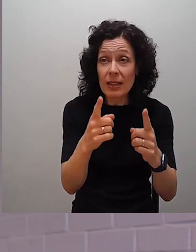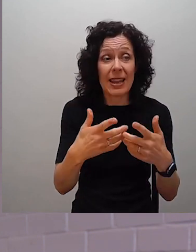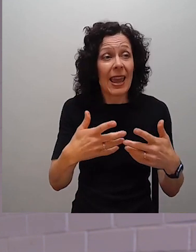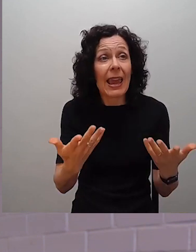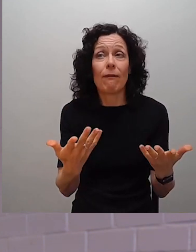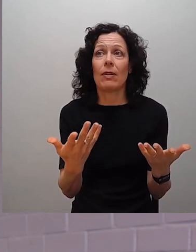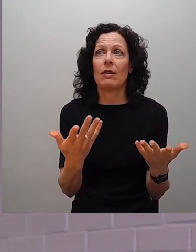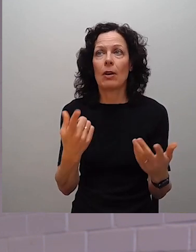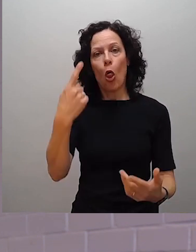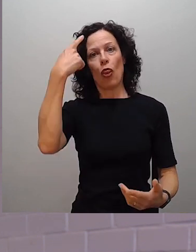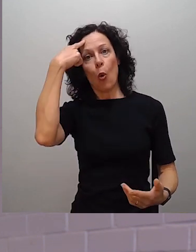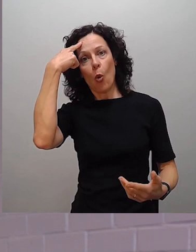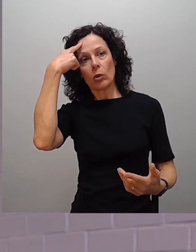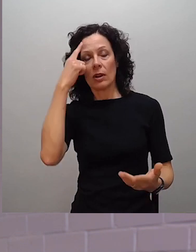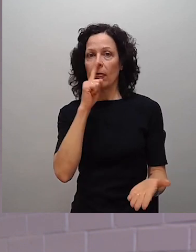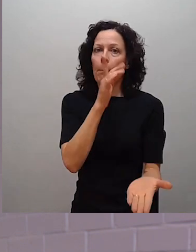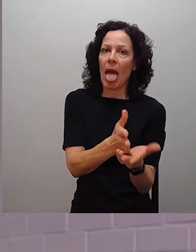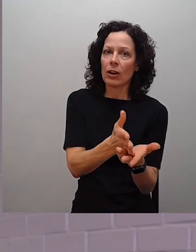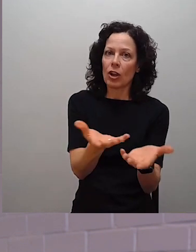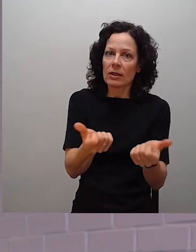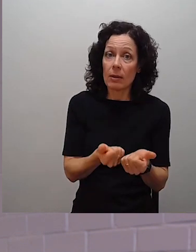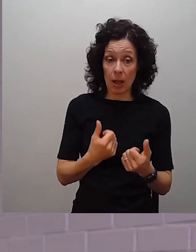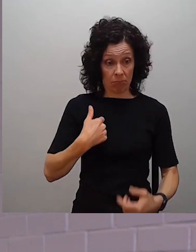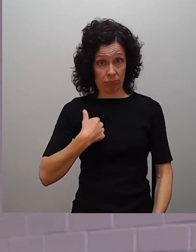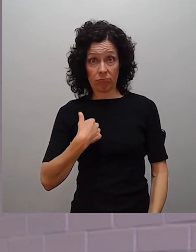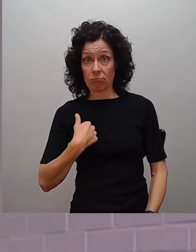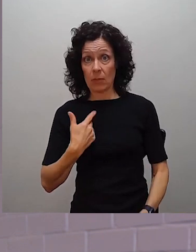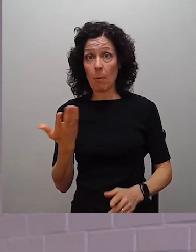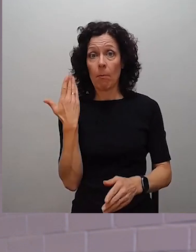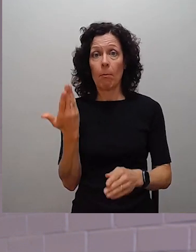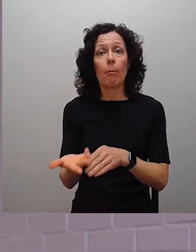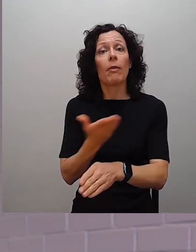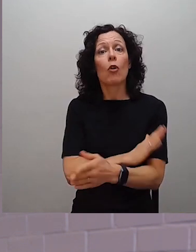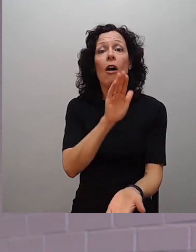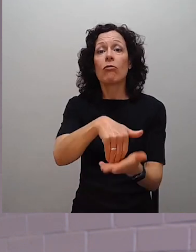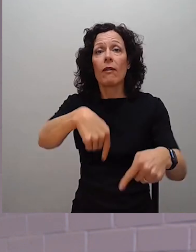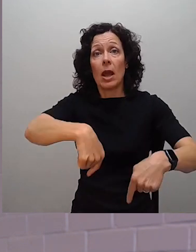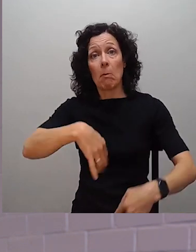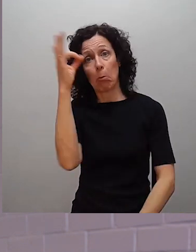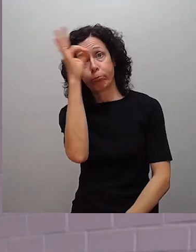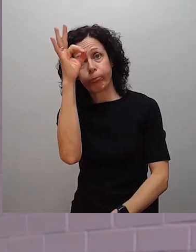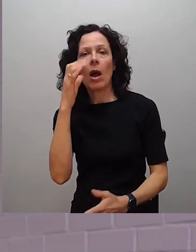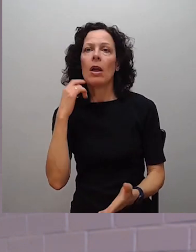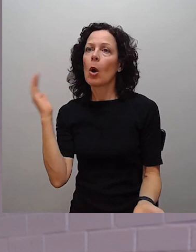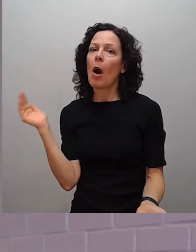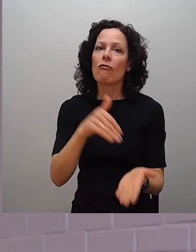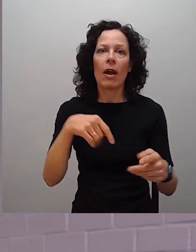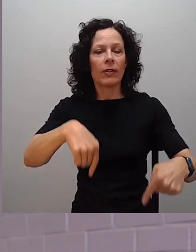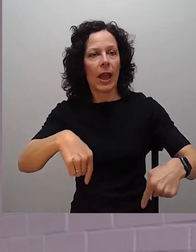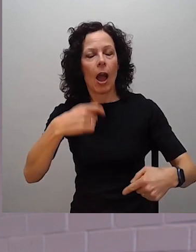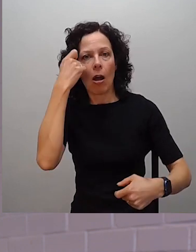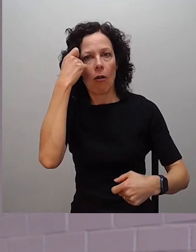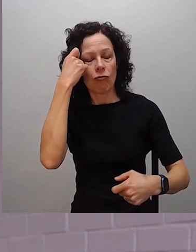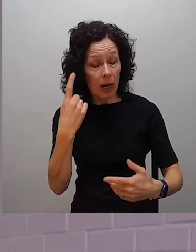that the uni have even thought about the pledge, because I didn't really know anything about it before coming here, and